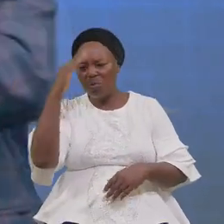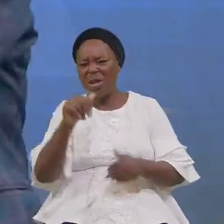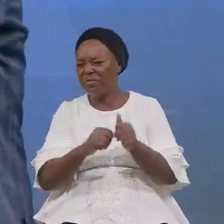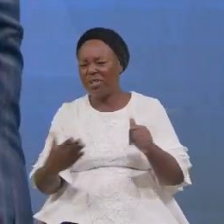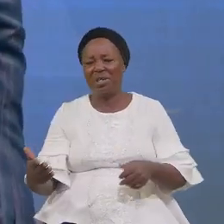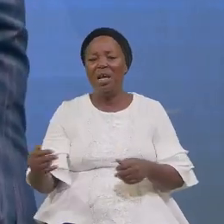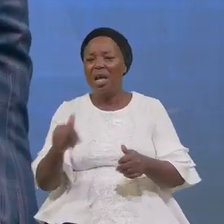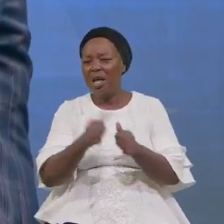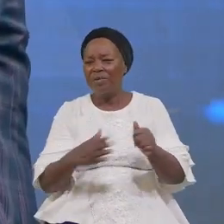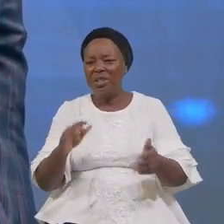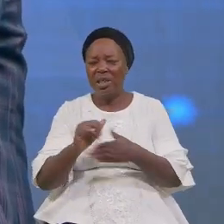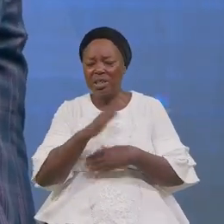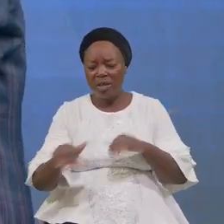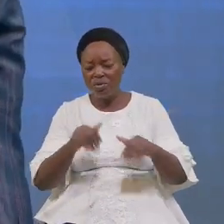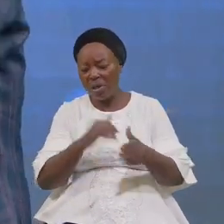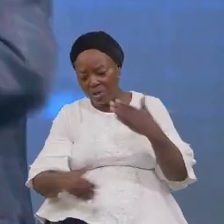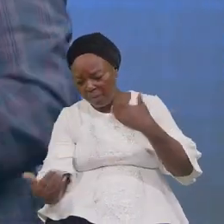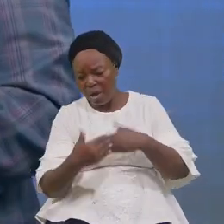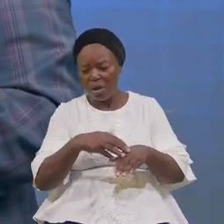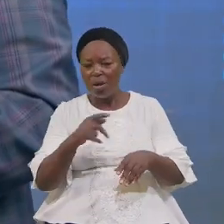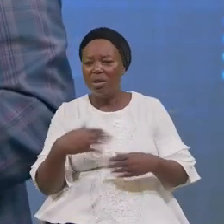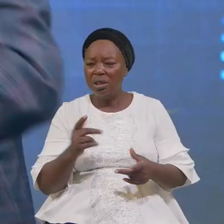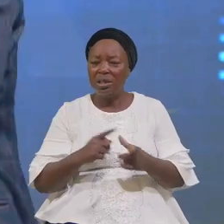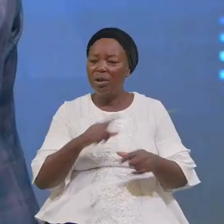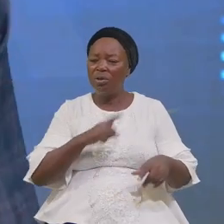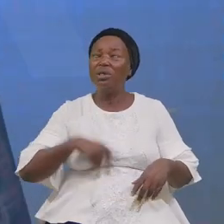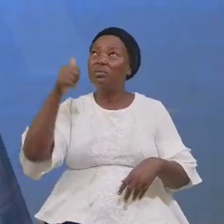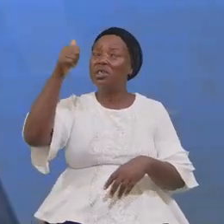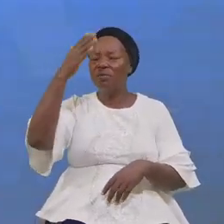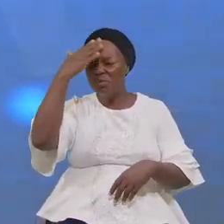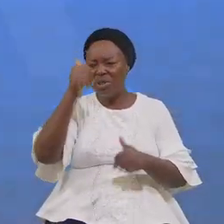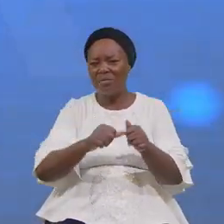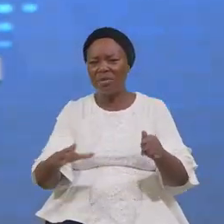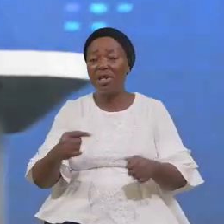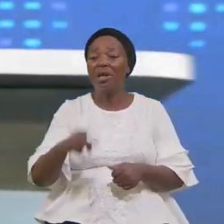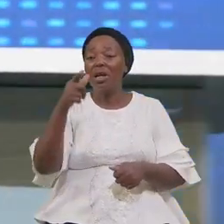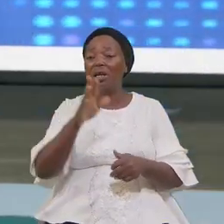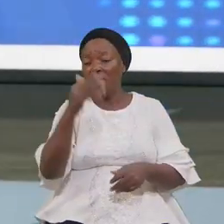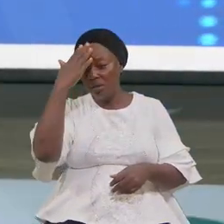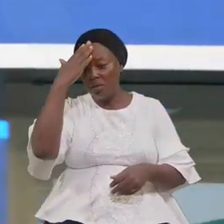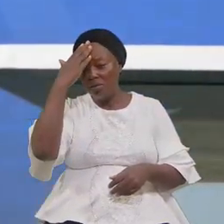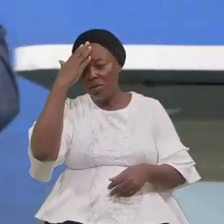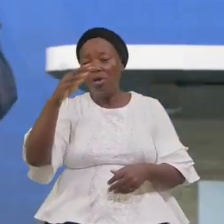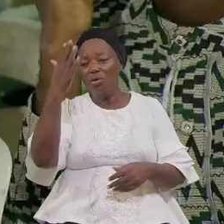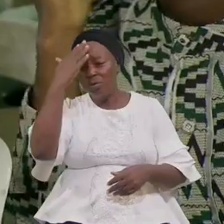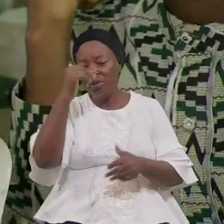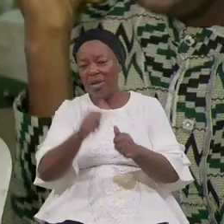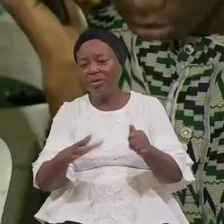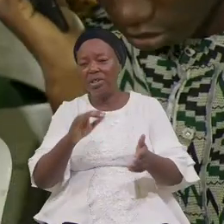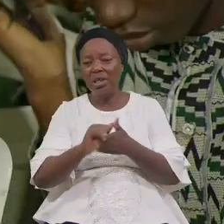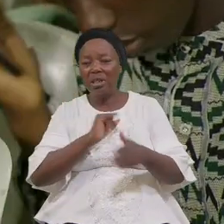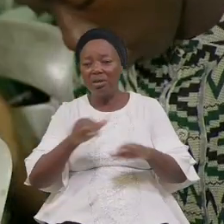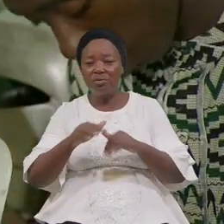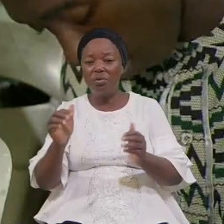done behind the door. He knows everything done without the view and